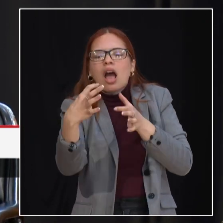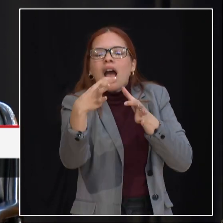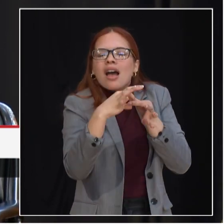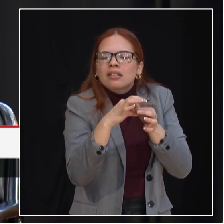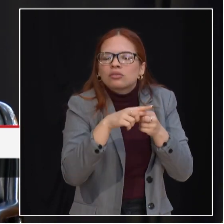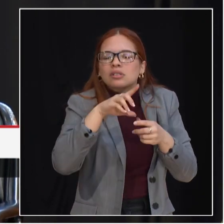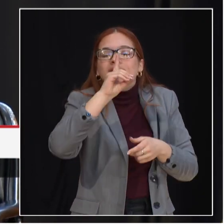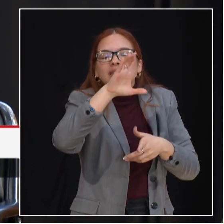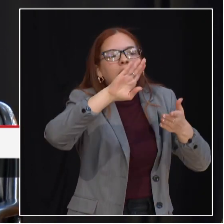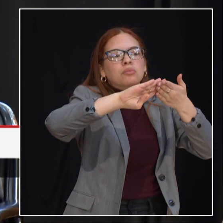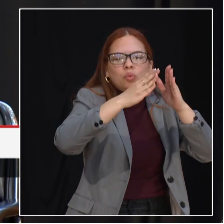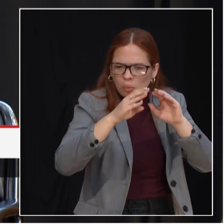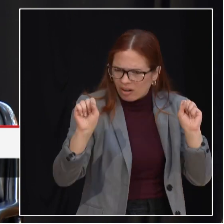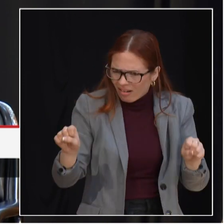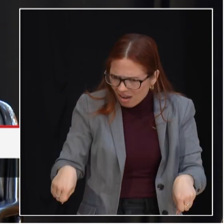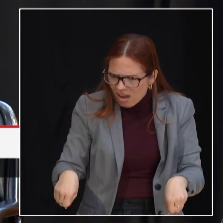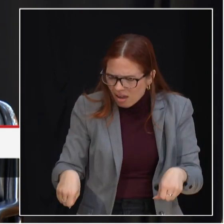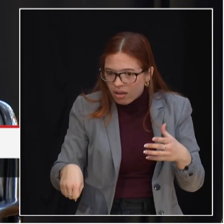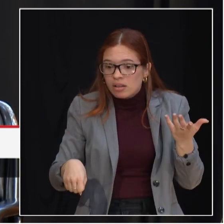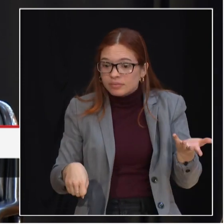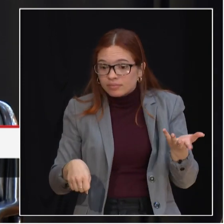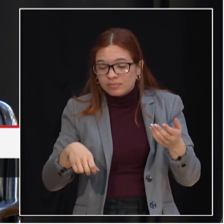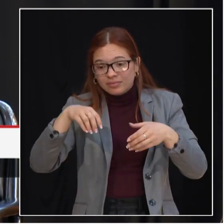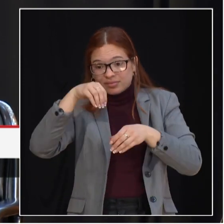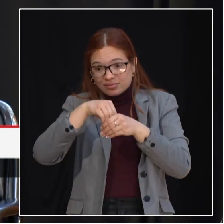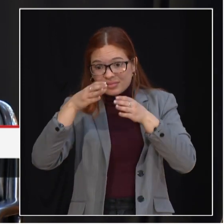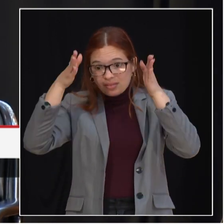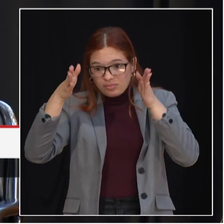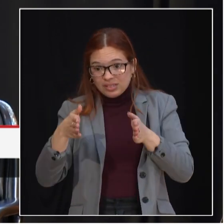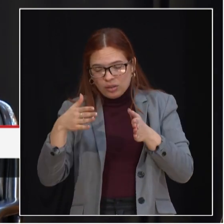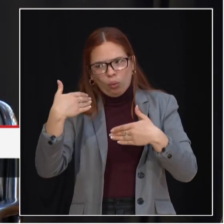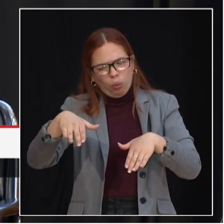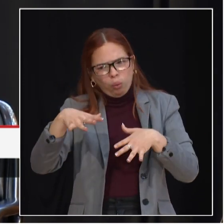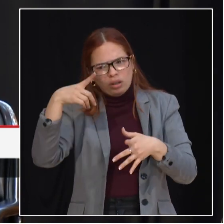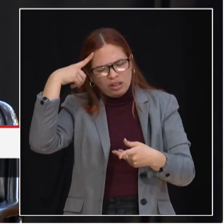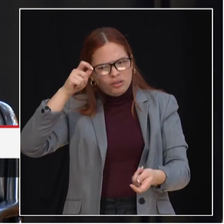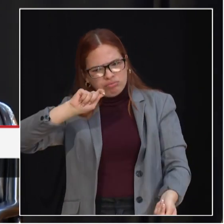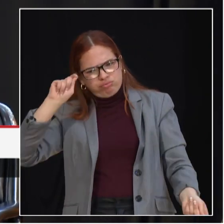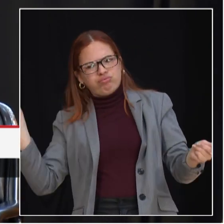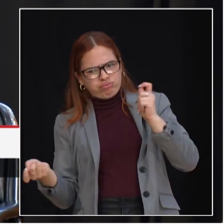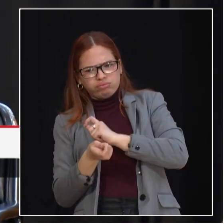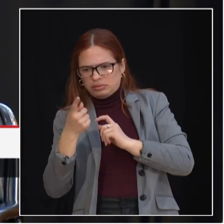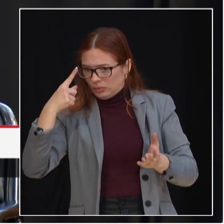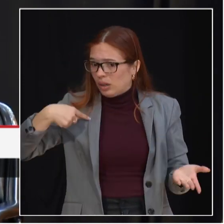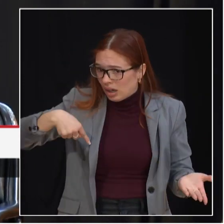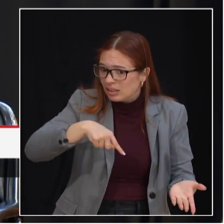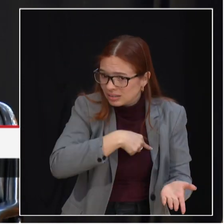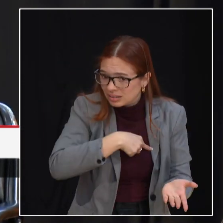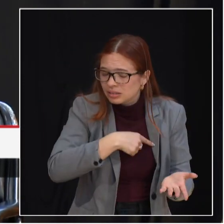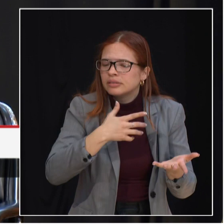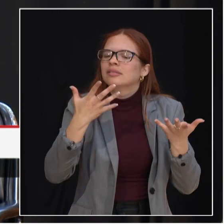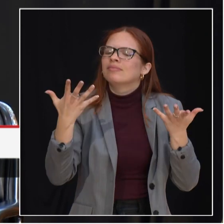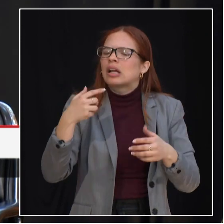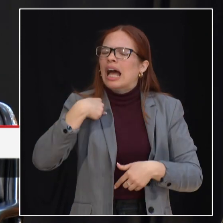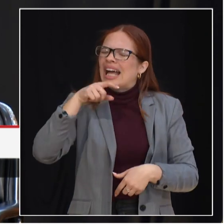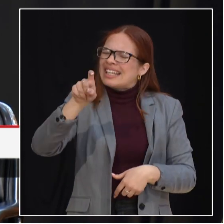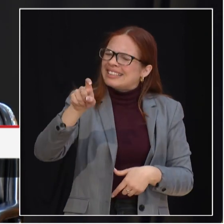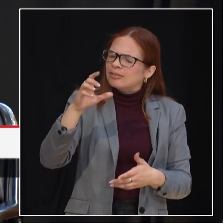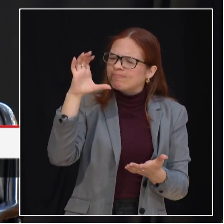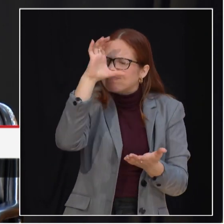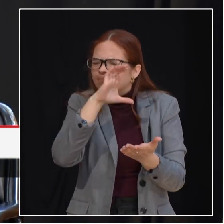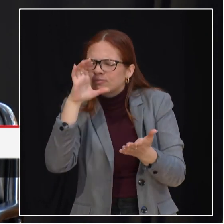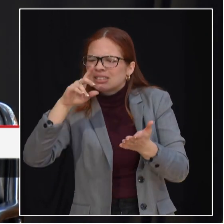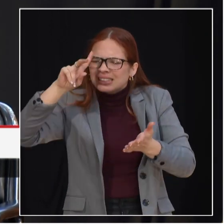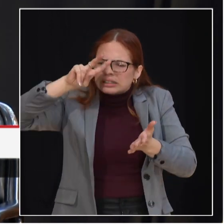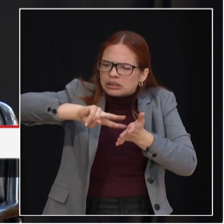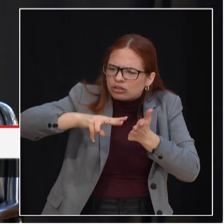think the way of in-person work has really changed with the pandemic, of being very intentional about how you're working in person, but it's so important